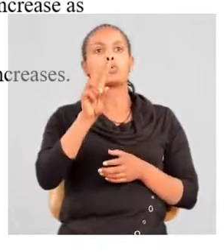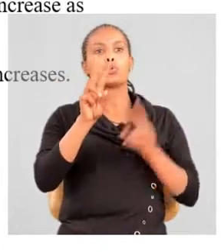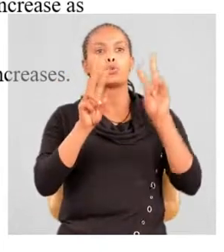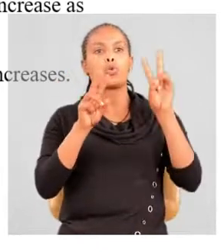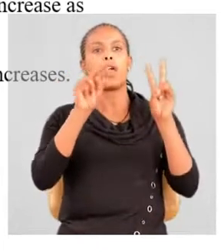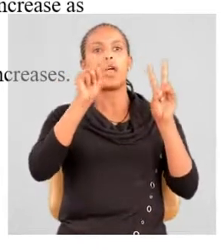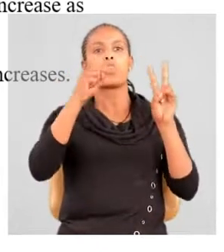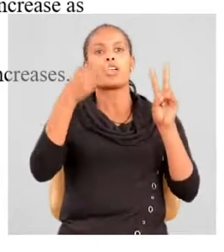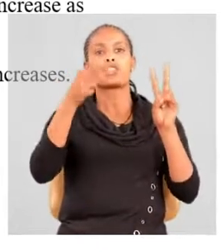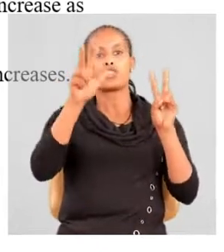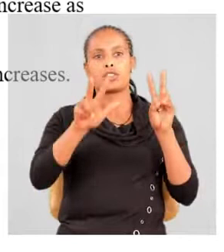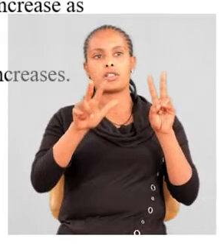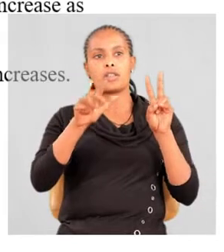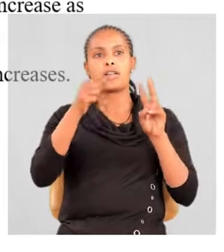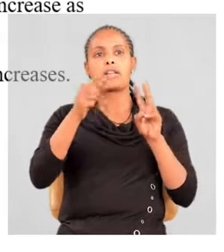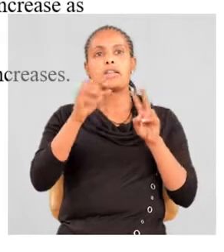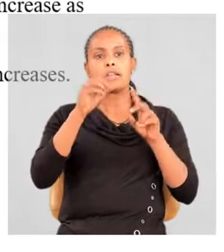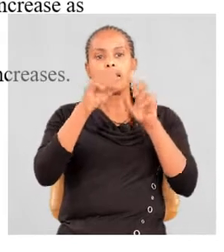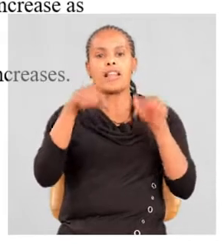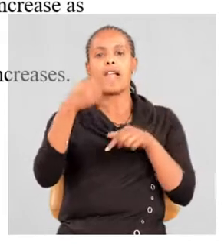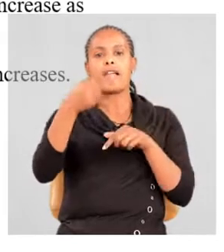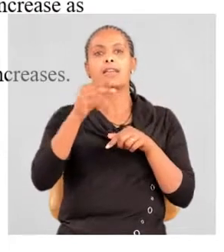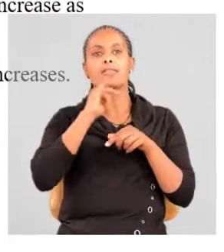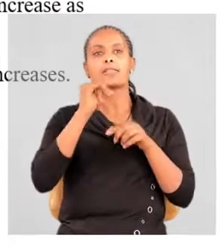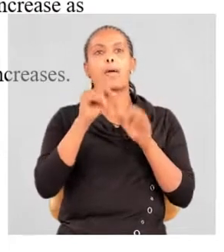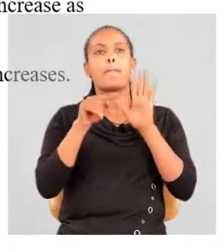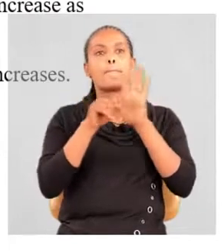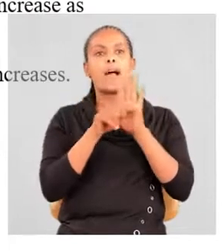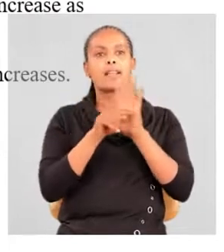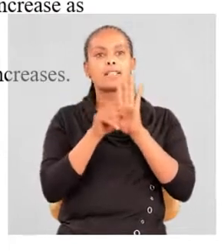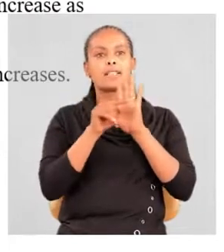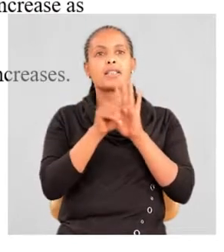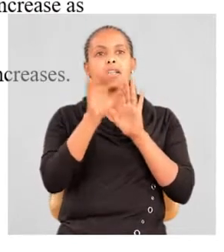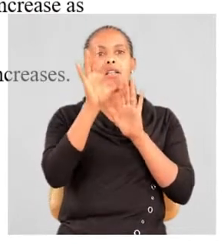2NH3 gas. Delta H for this reaction is minus